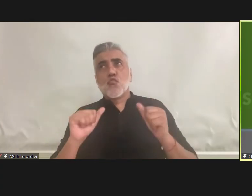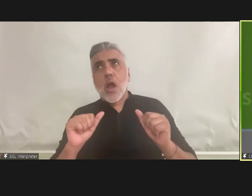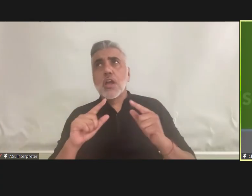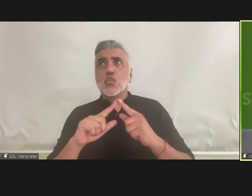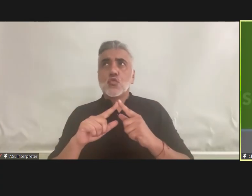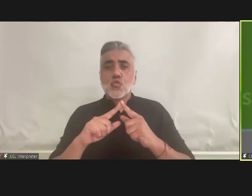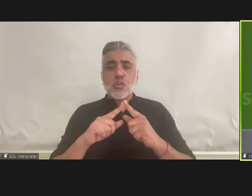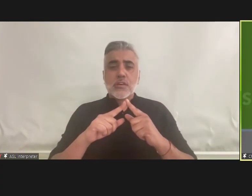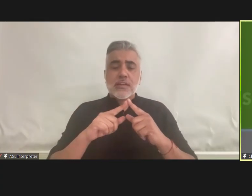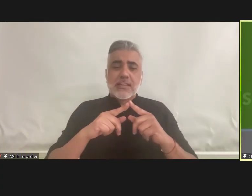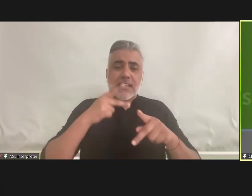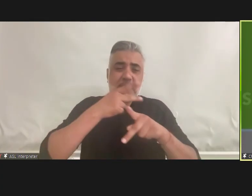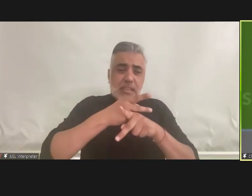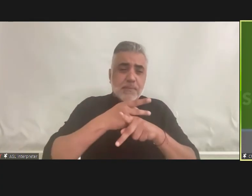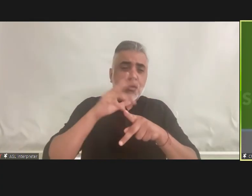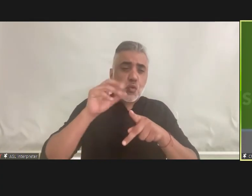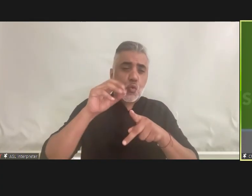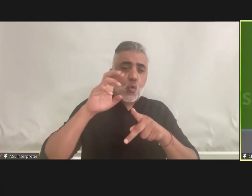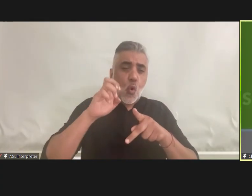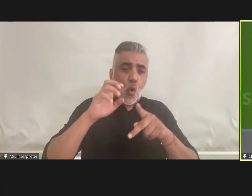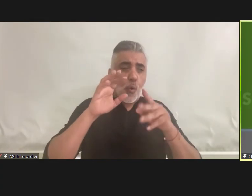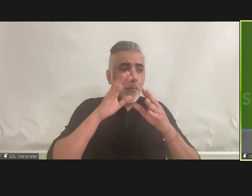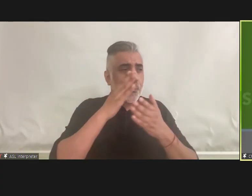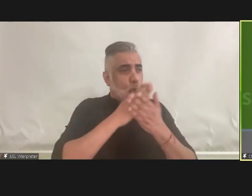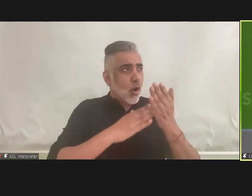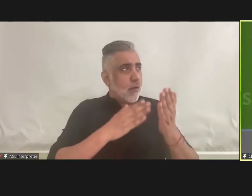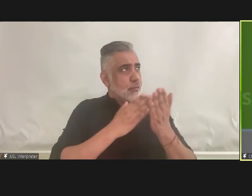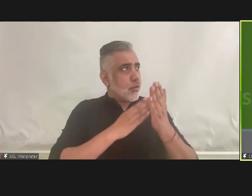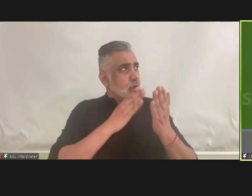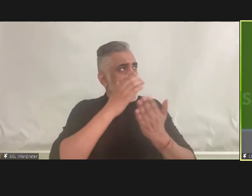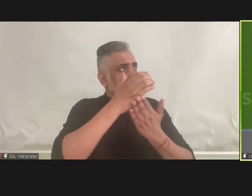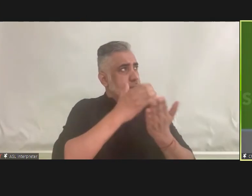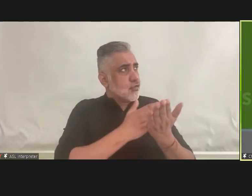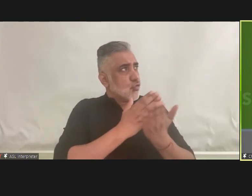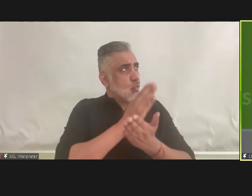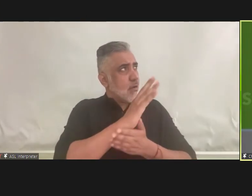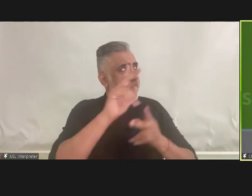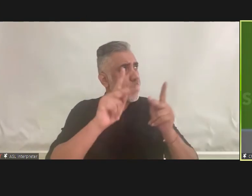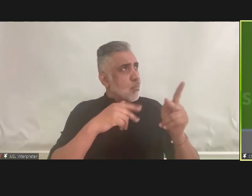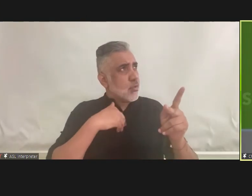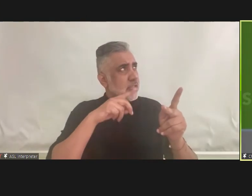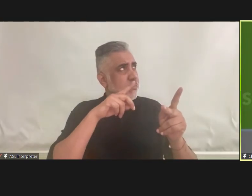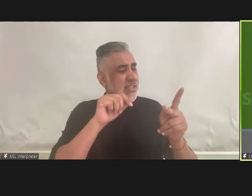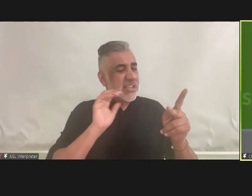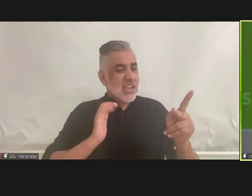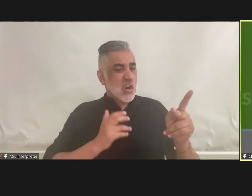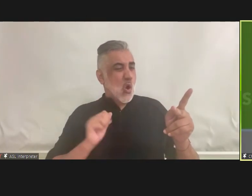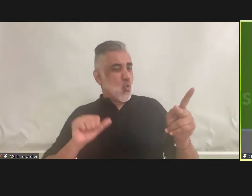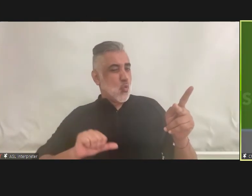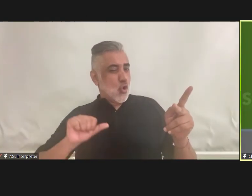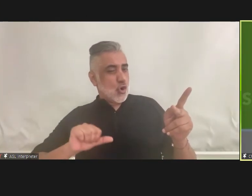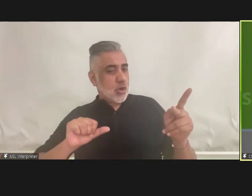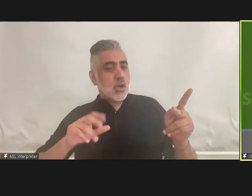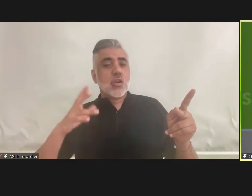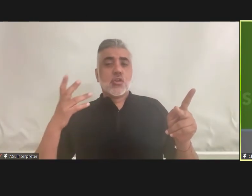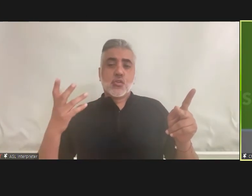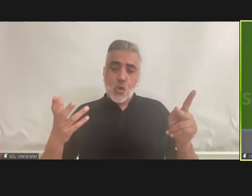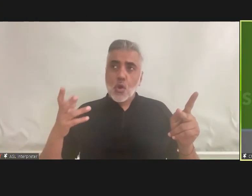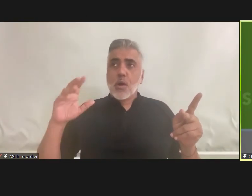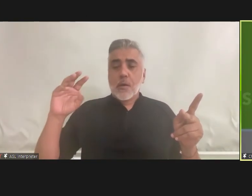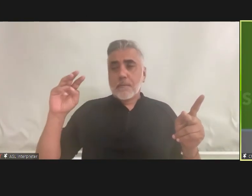maintain the core tenets of the Convention on the Rights of Persons with Disabilities in the work that we do. So Meninda talked